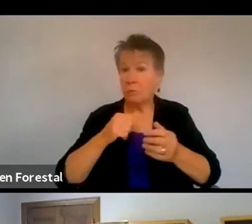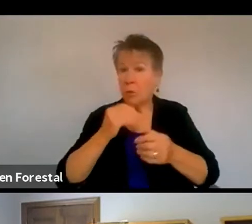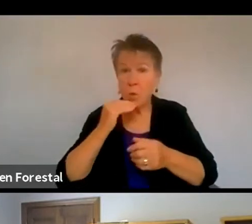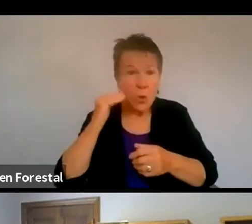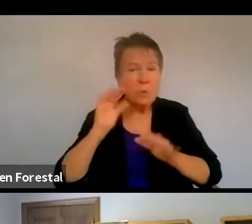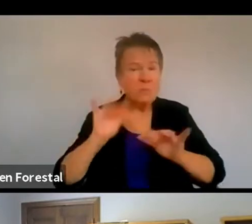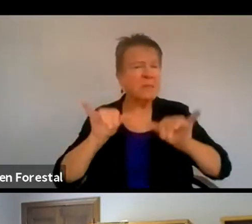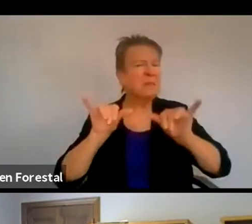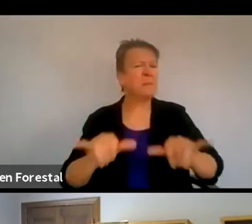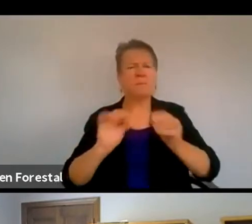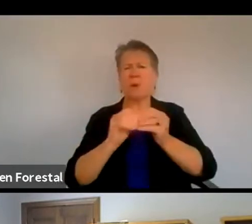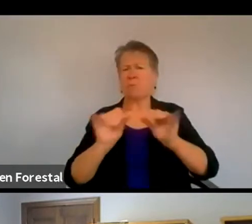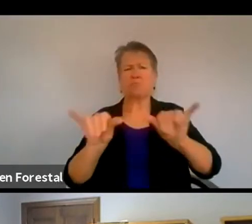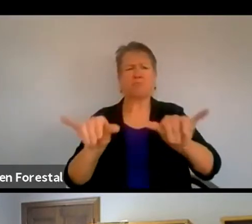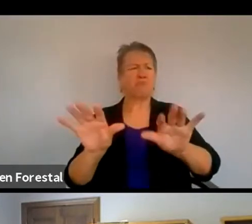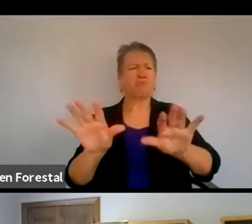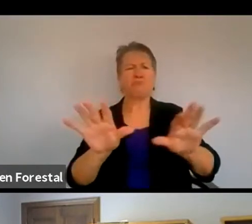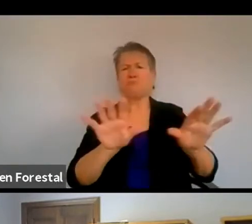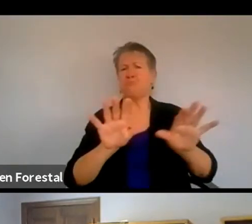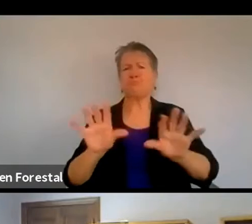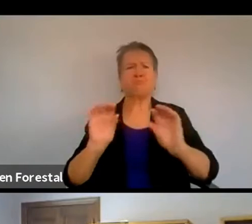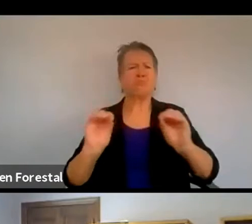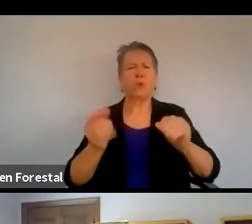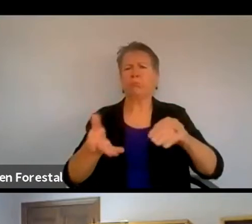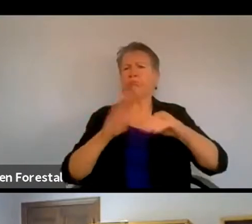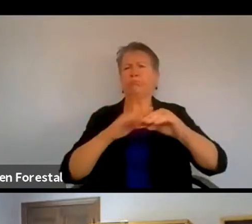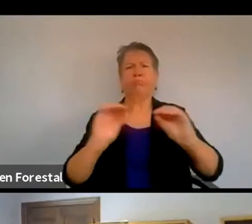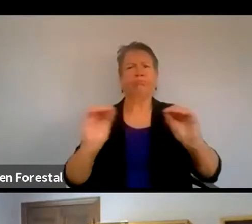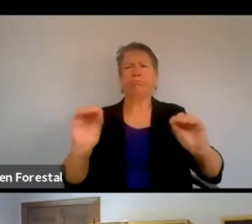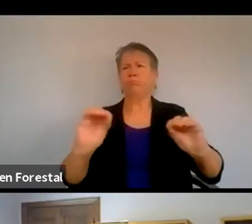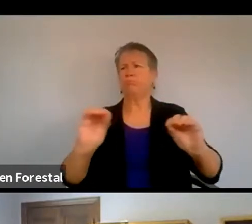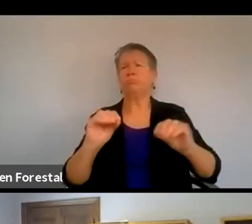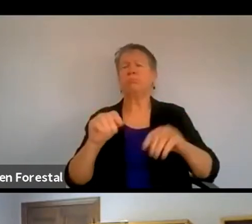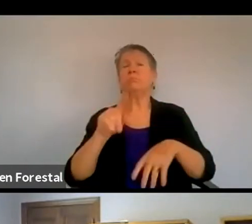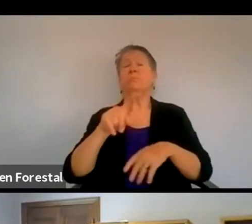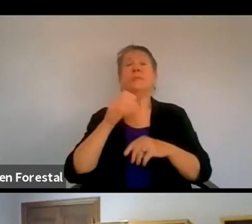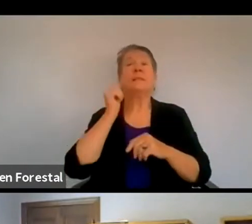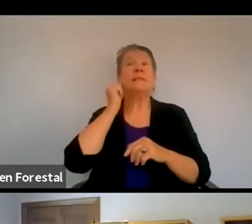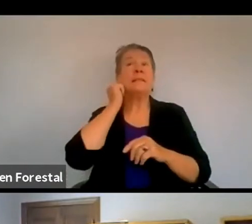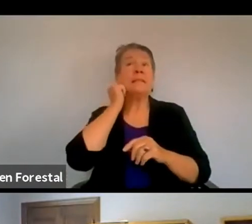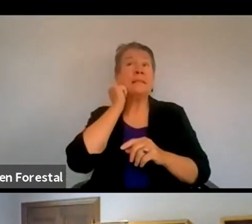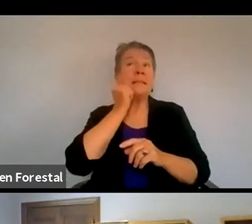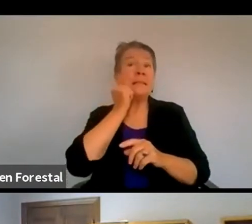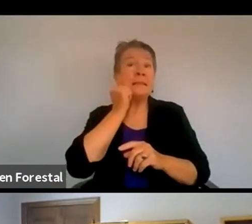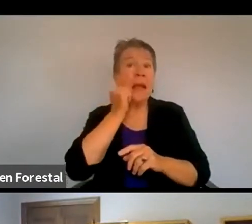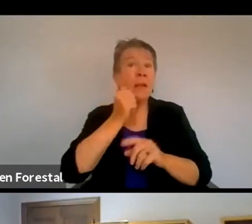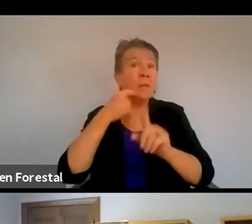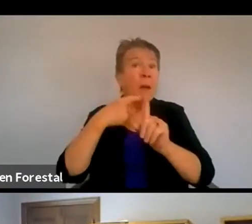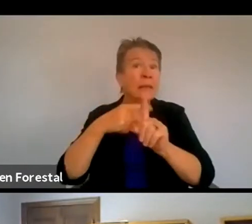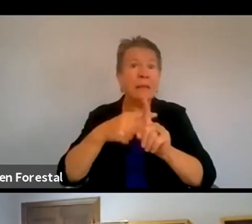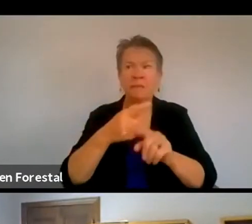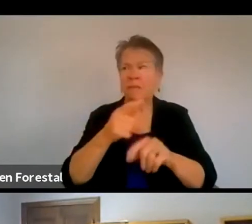It's 5.28%. The northern part of the state is reporting